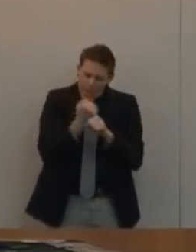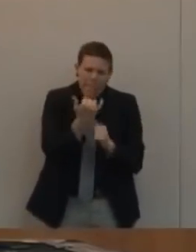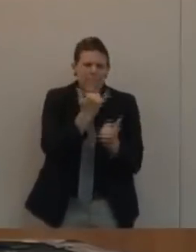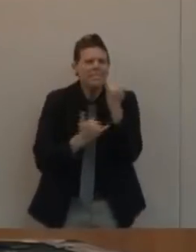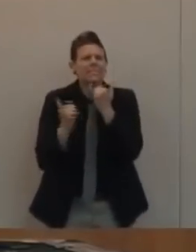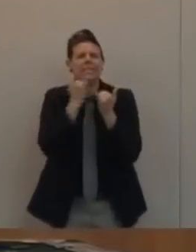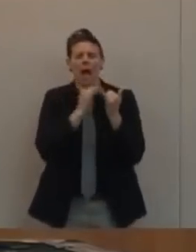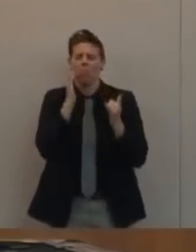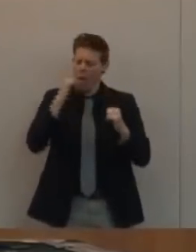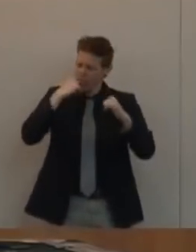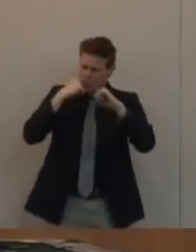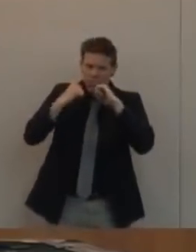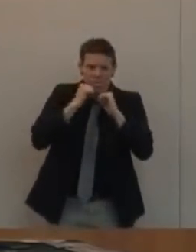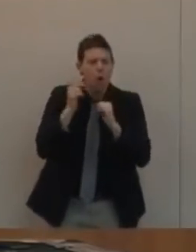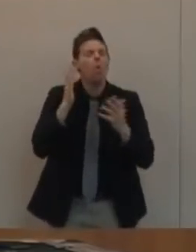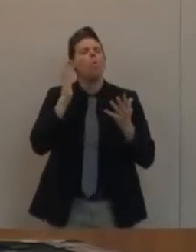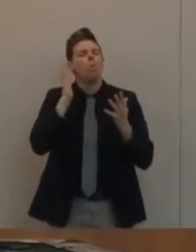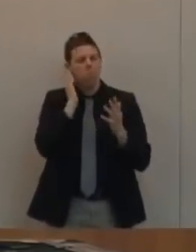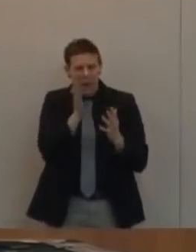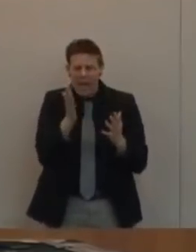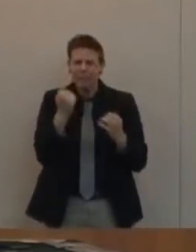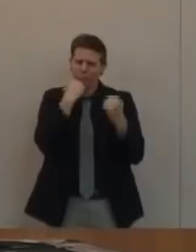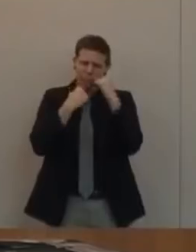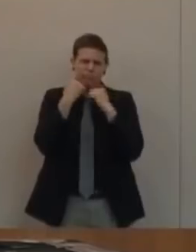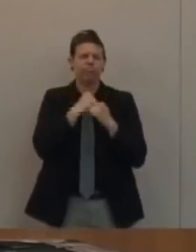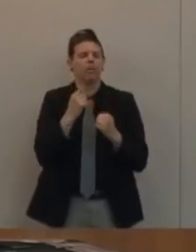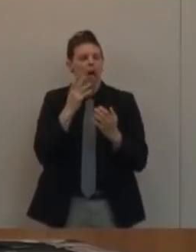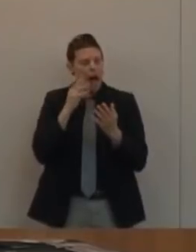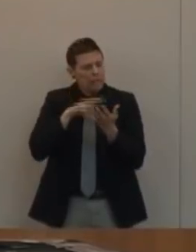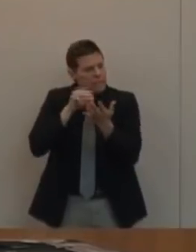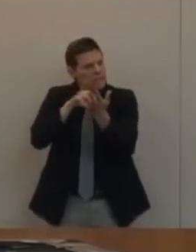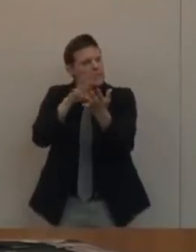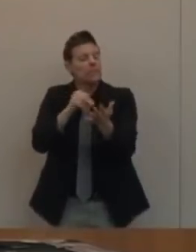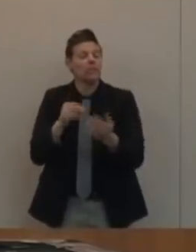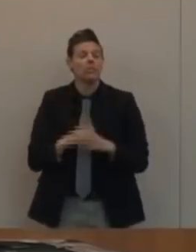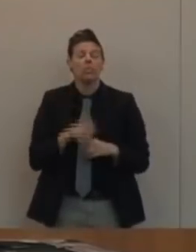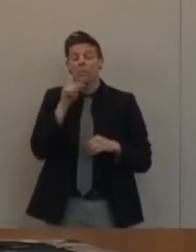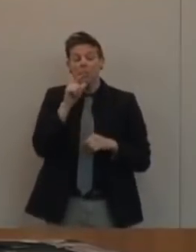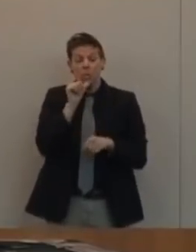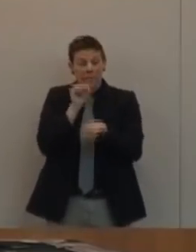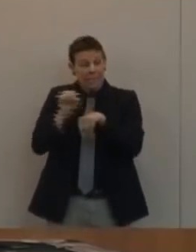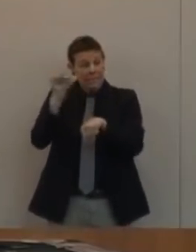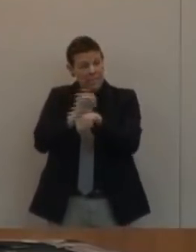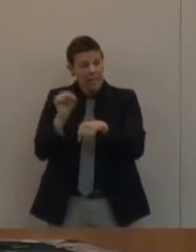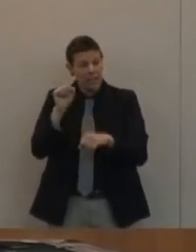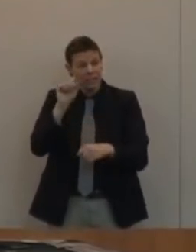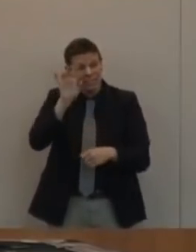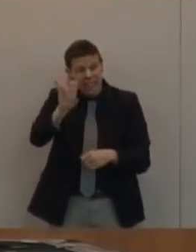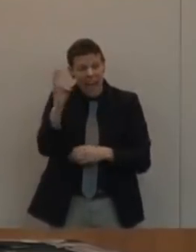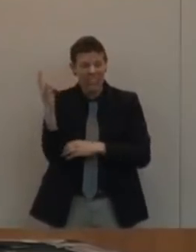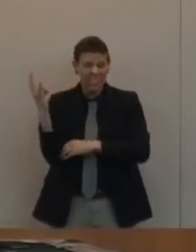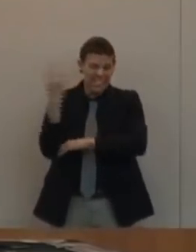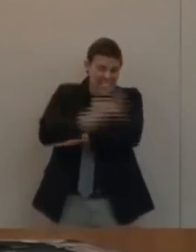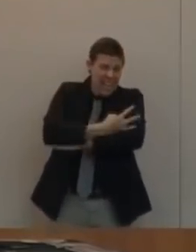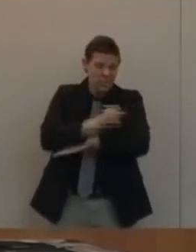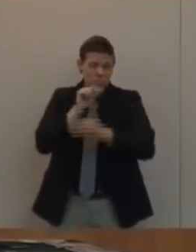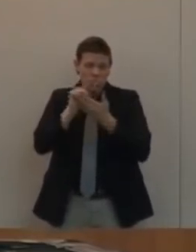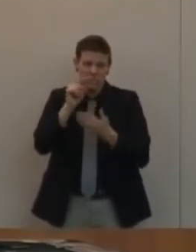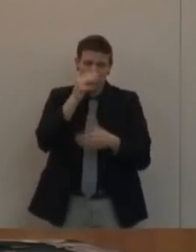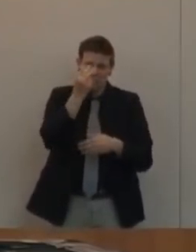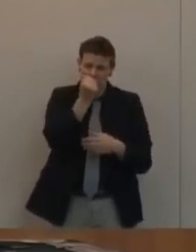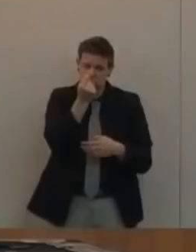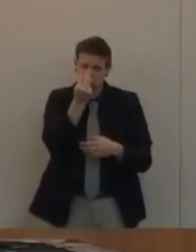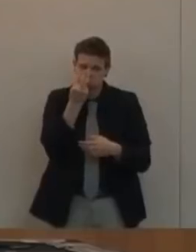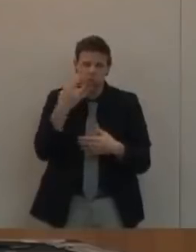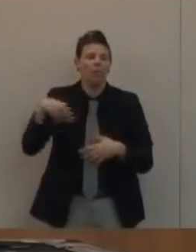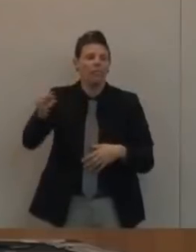problem, that we don't exhaust the men and women who show up 7 days a week to serve New Mexicans,